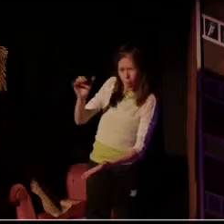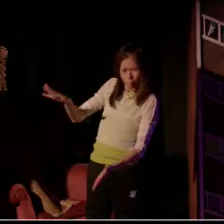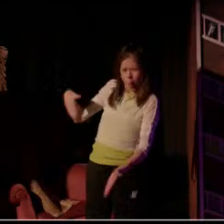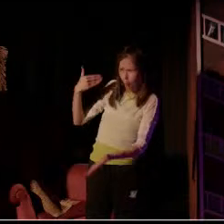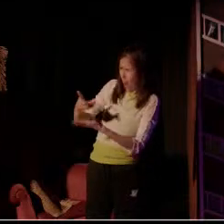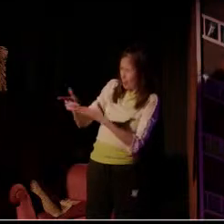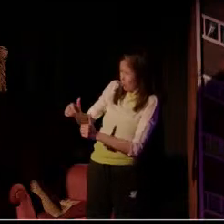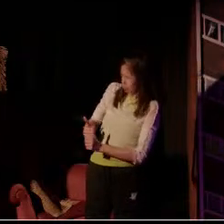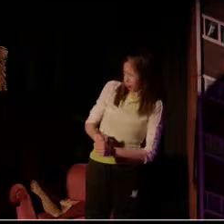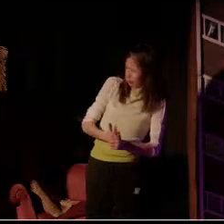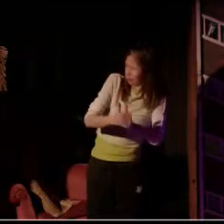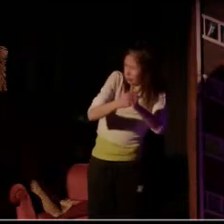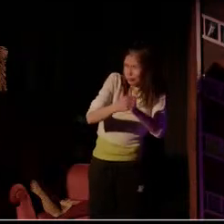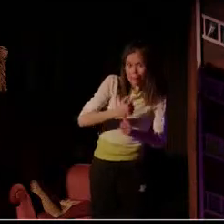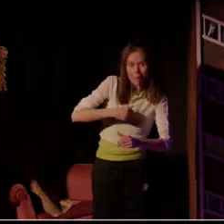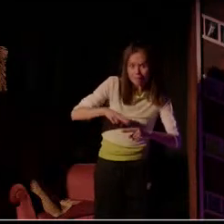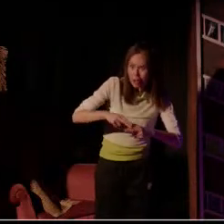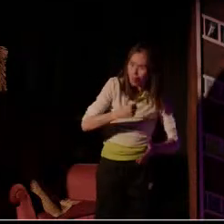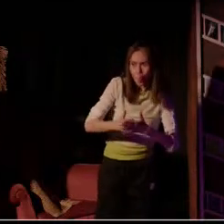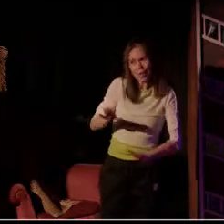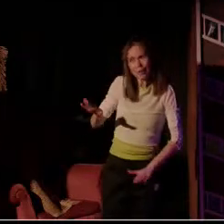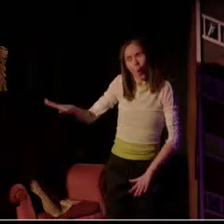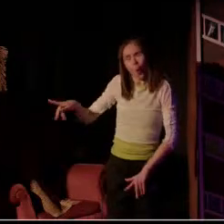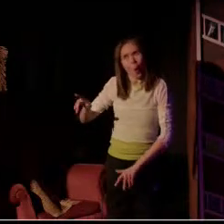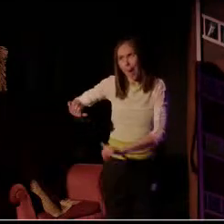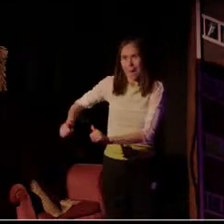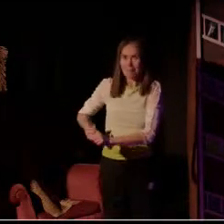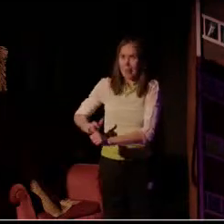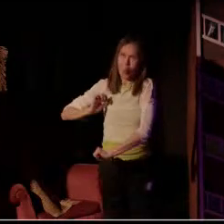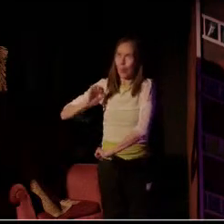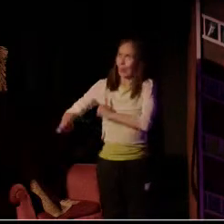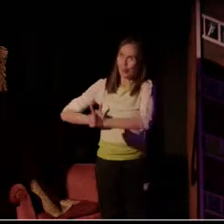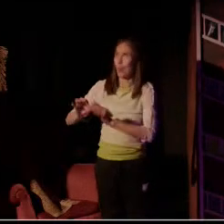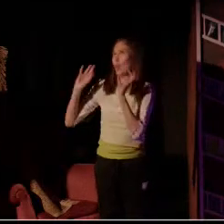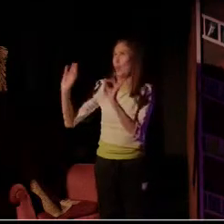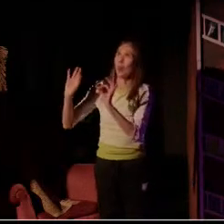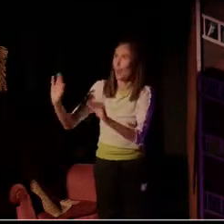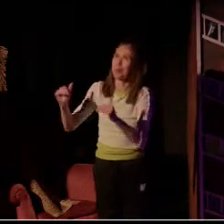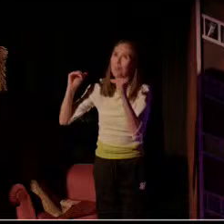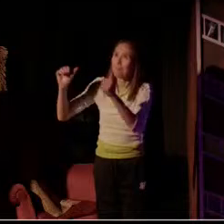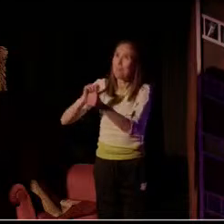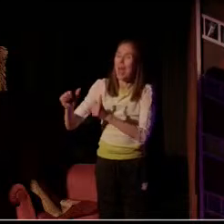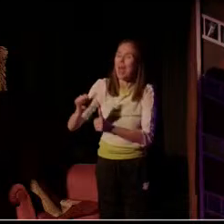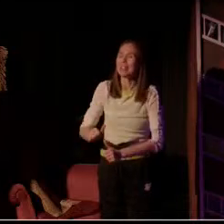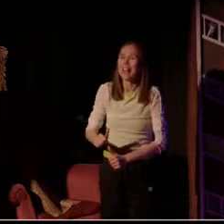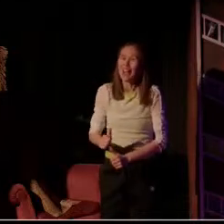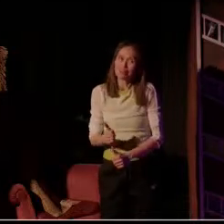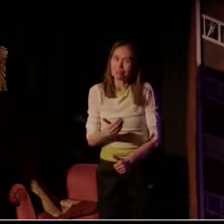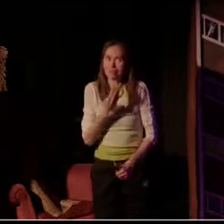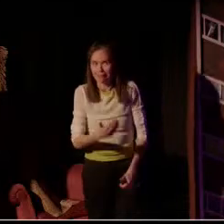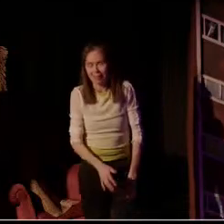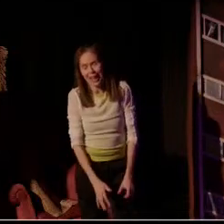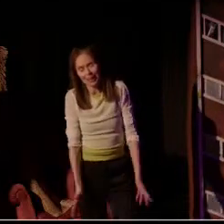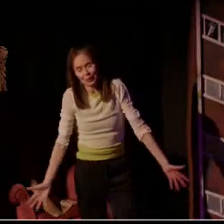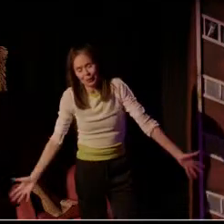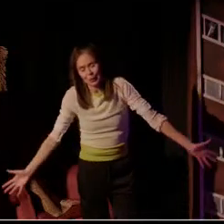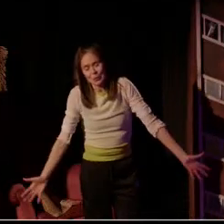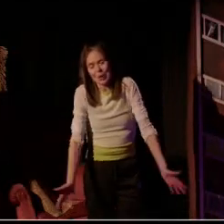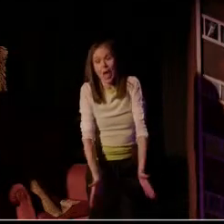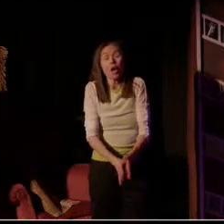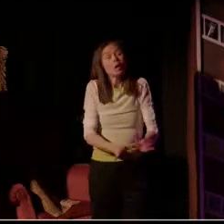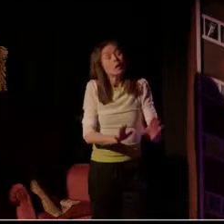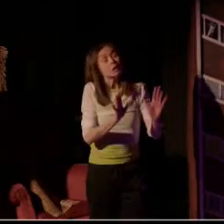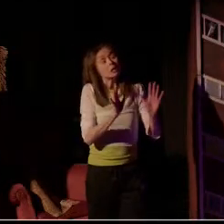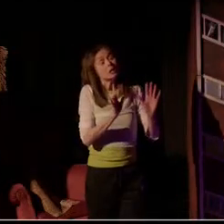father's music to praise your deeds and also his desire to have deeds granted upon you in turn. Many thanks, and may it please you